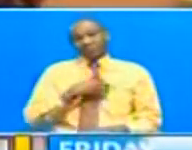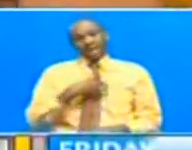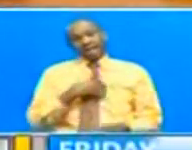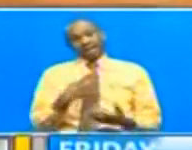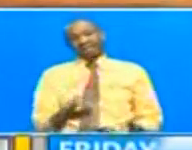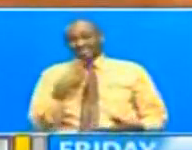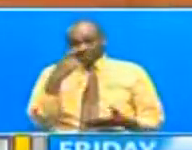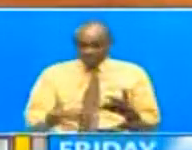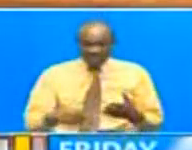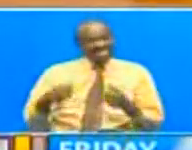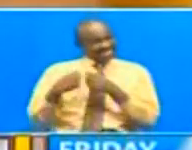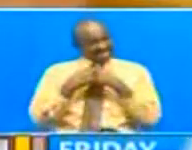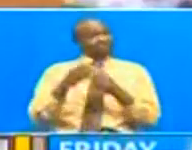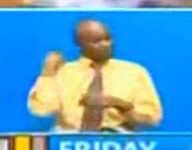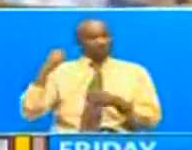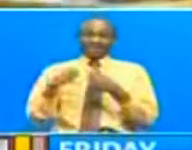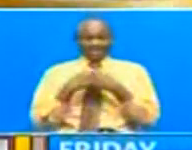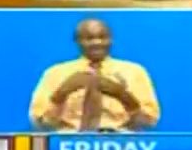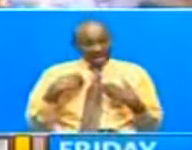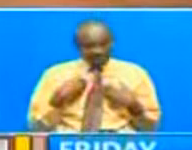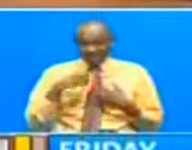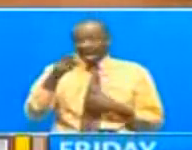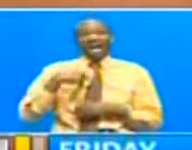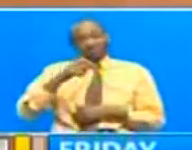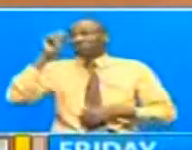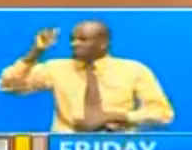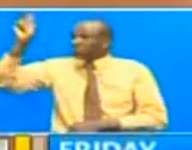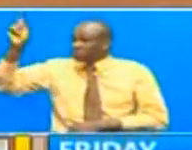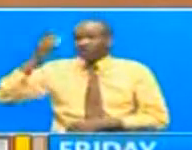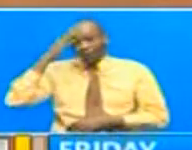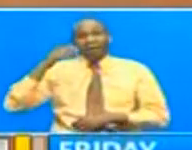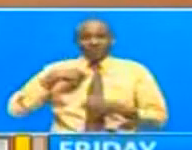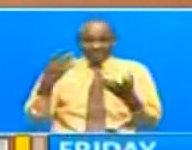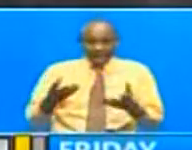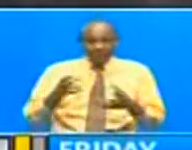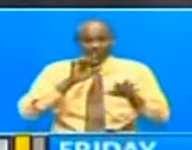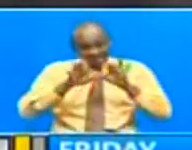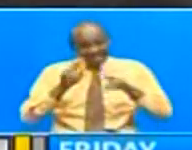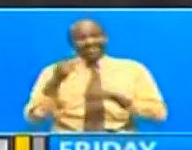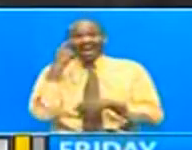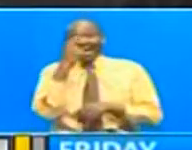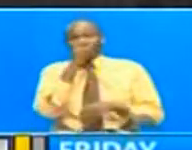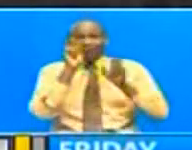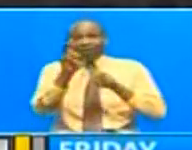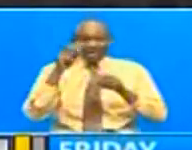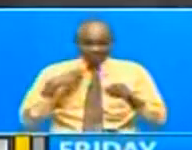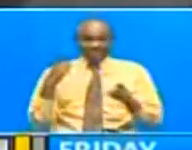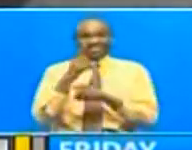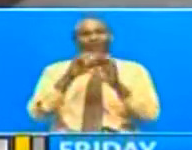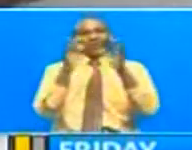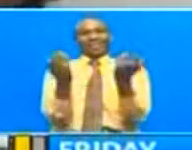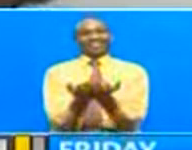says it was challenging at first, being used to the chalk. Now their fingers and eyes focus on a digital